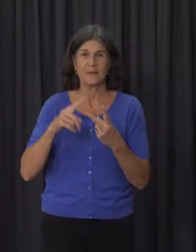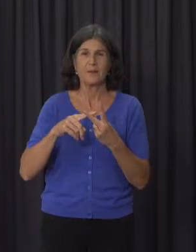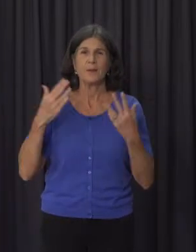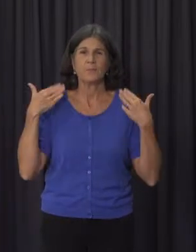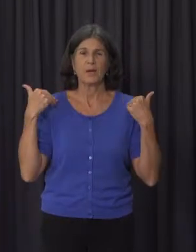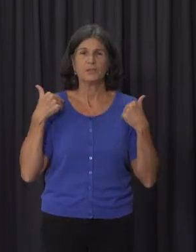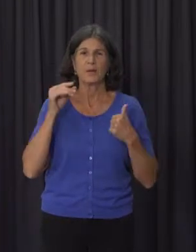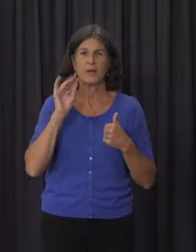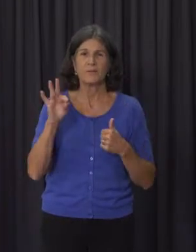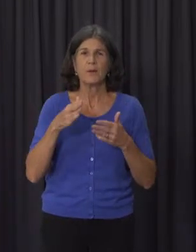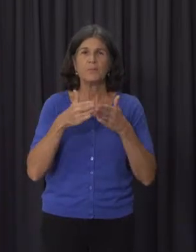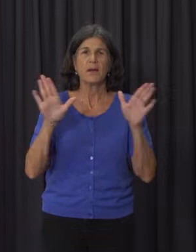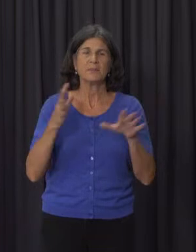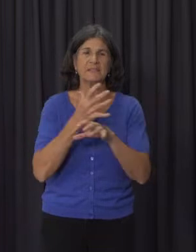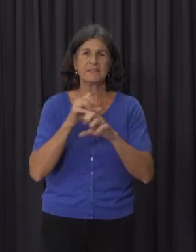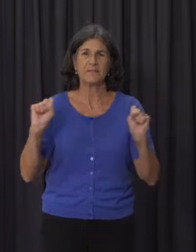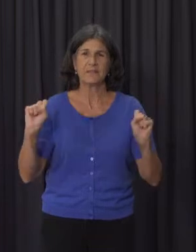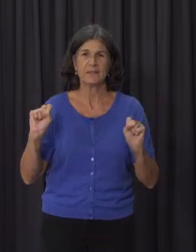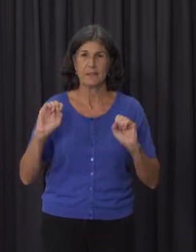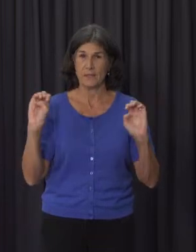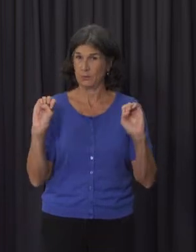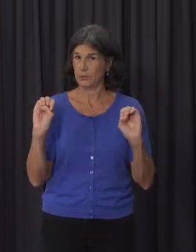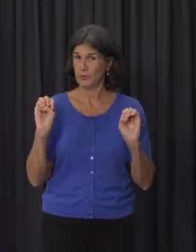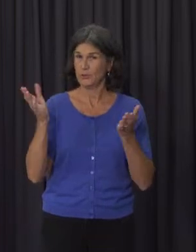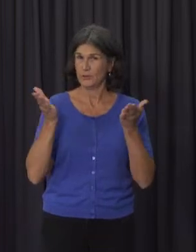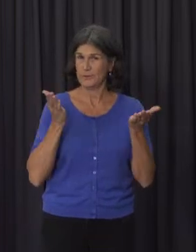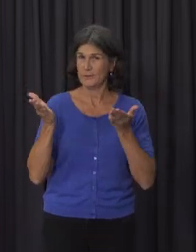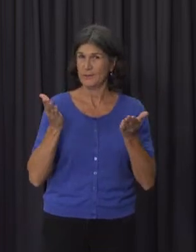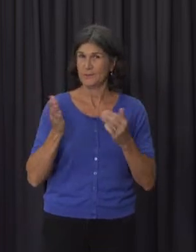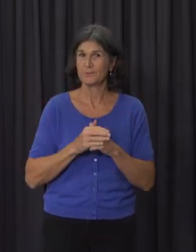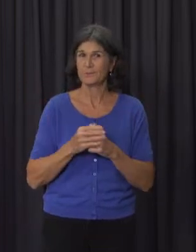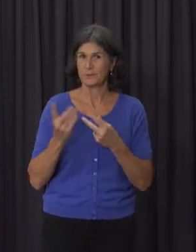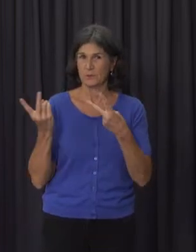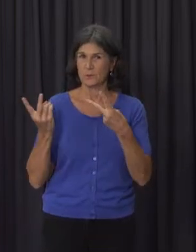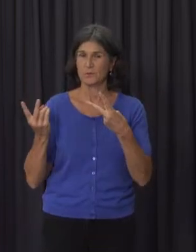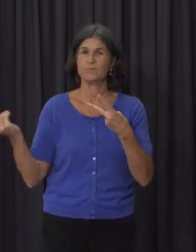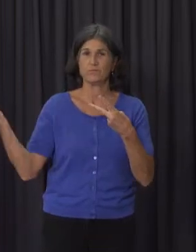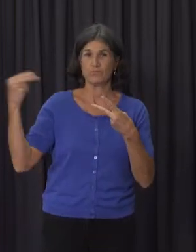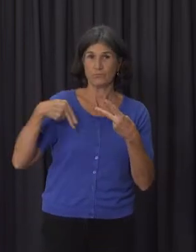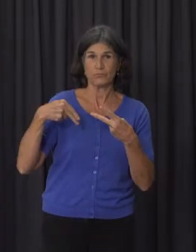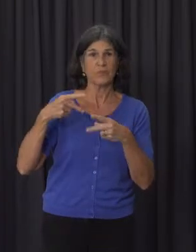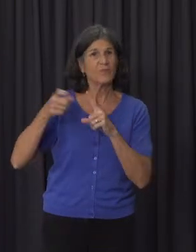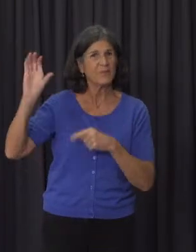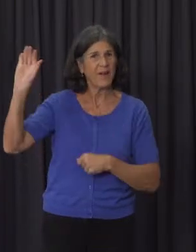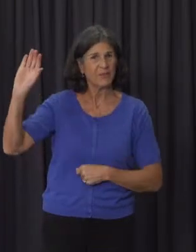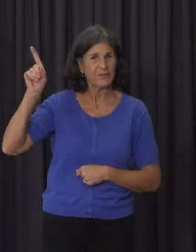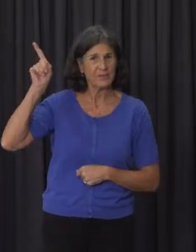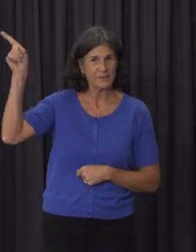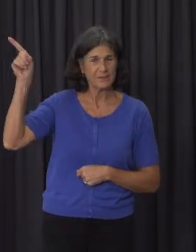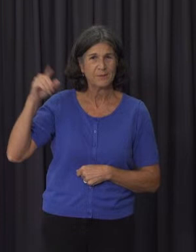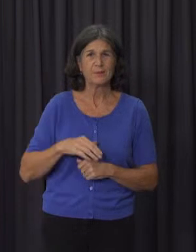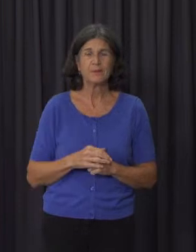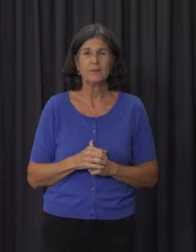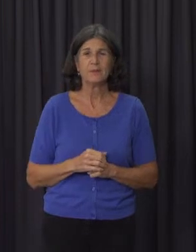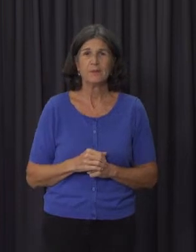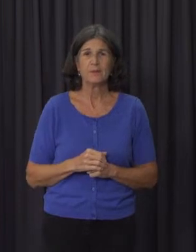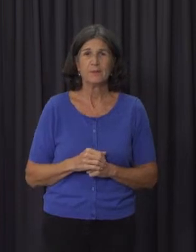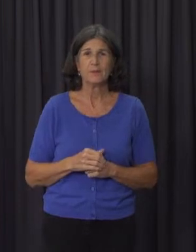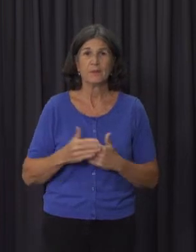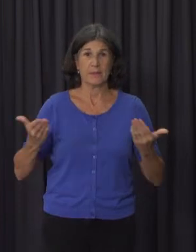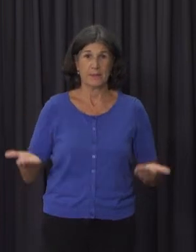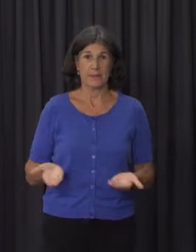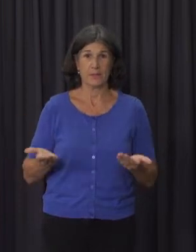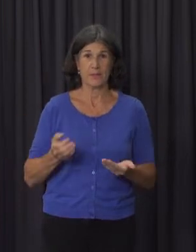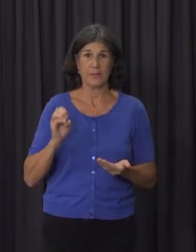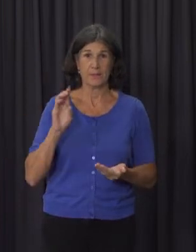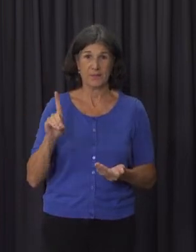Emergency Management Agency and Alberta Wildfire on the line from Edmonton to provide an update on today's wildfire. Joining